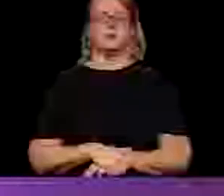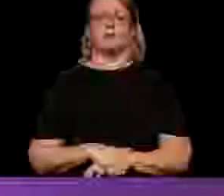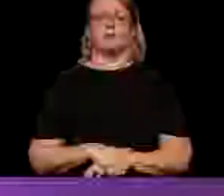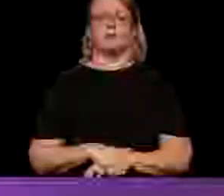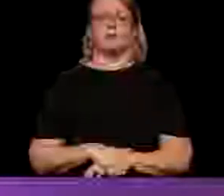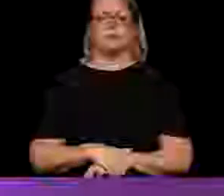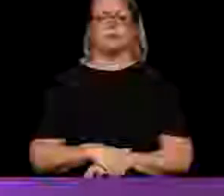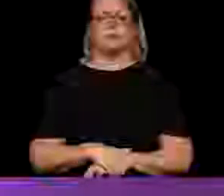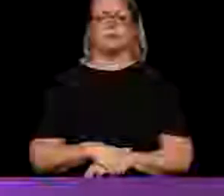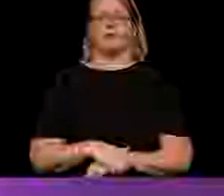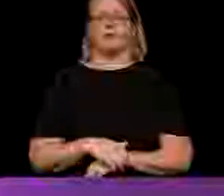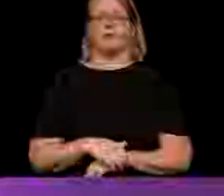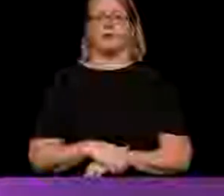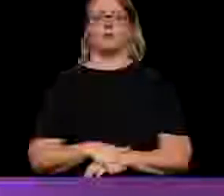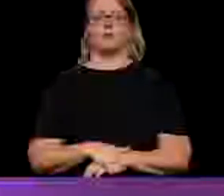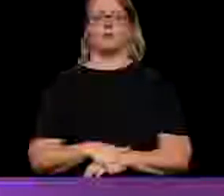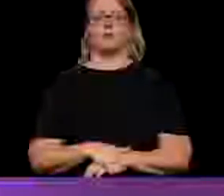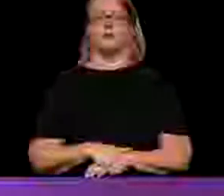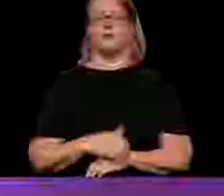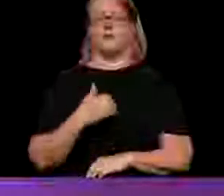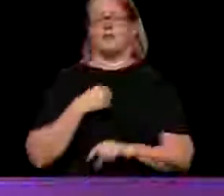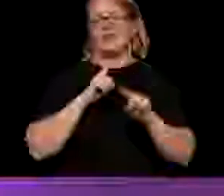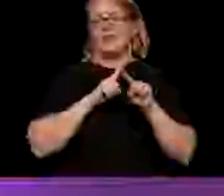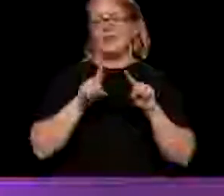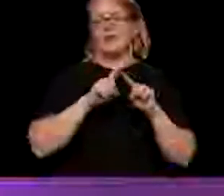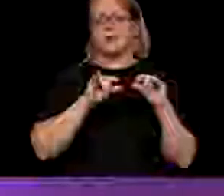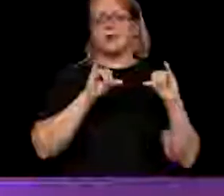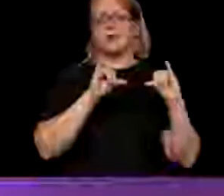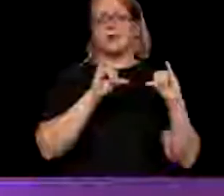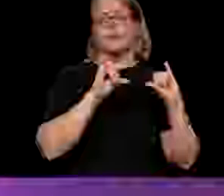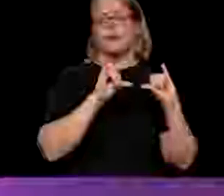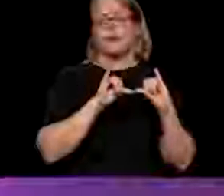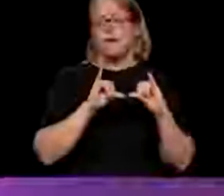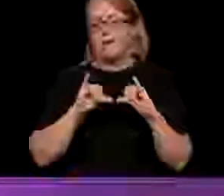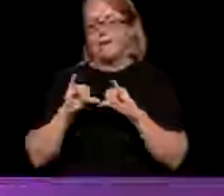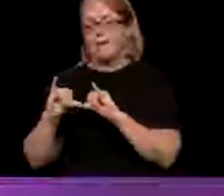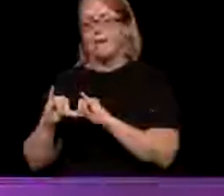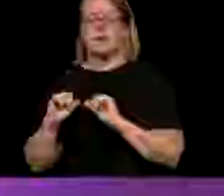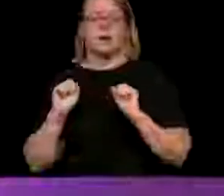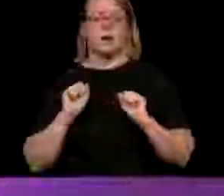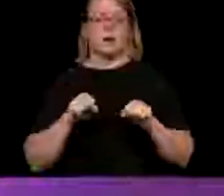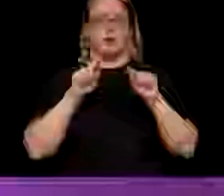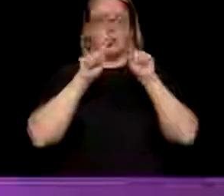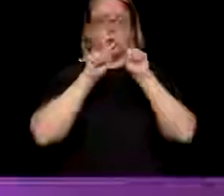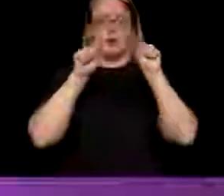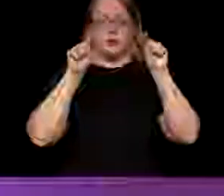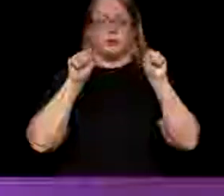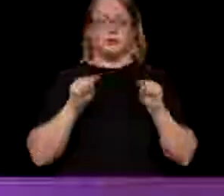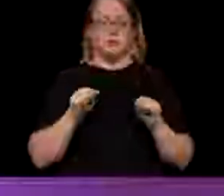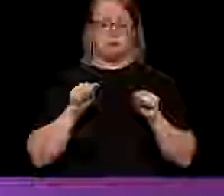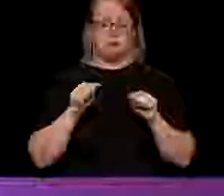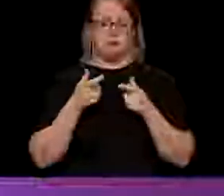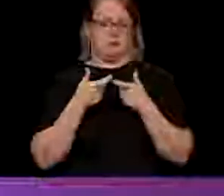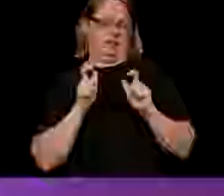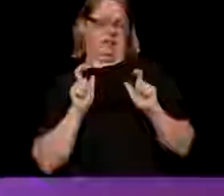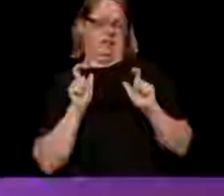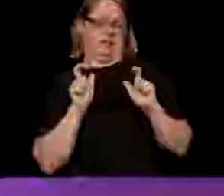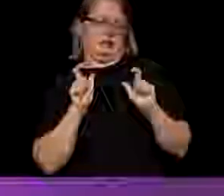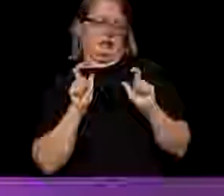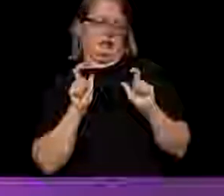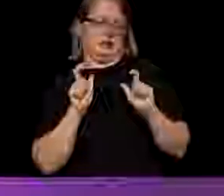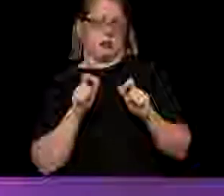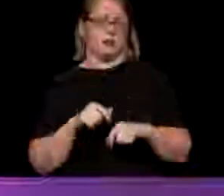which. This first one here, this is a big square. It's called a flat brush, but I call it the daddy brush, just for